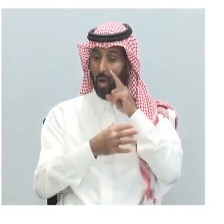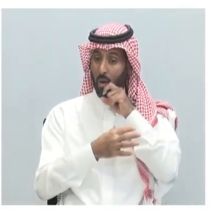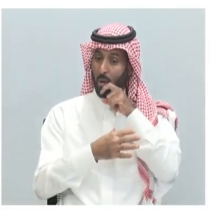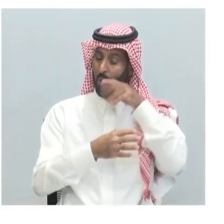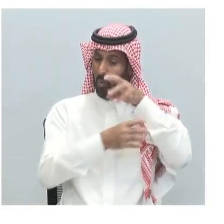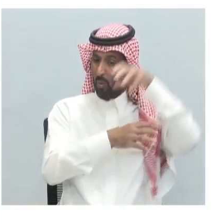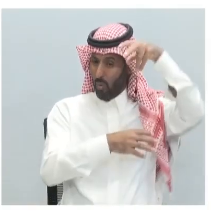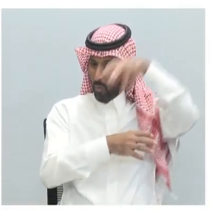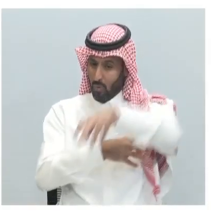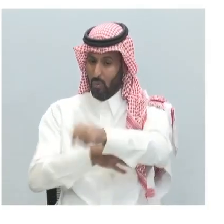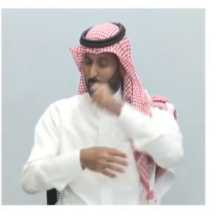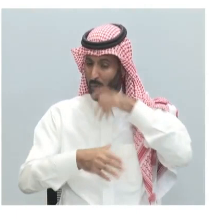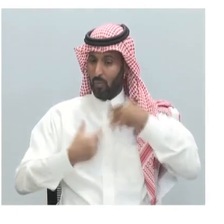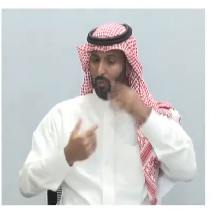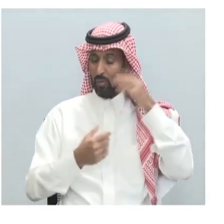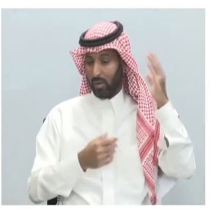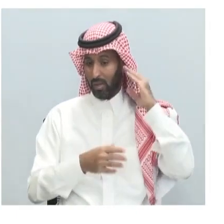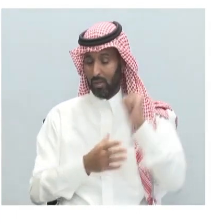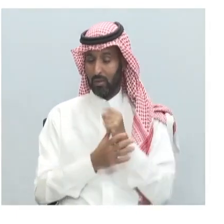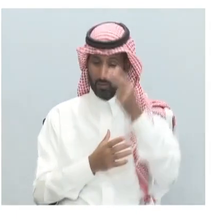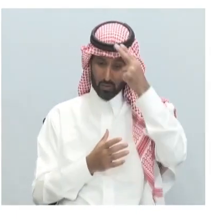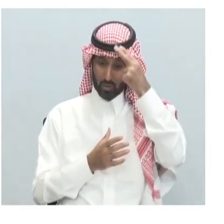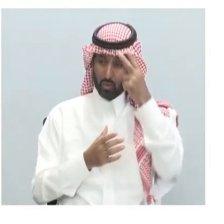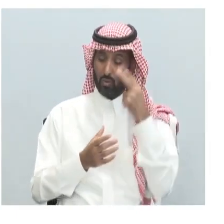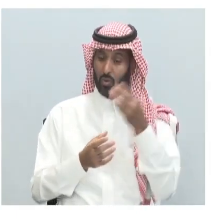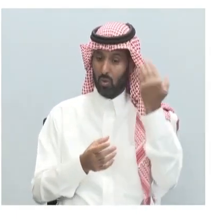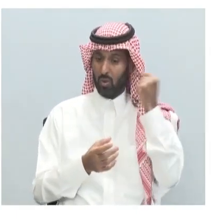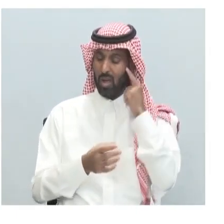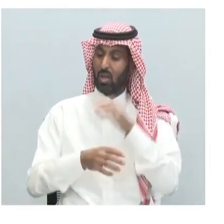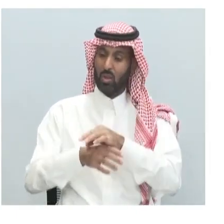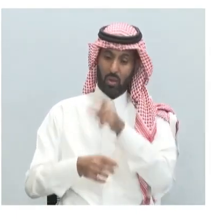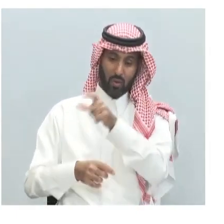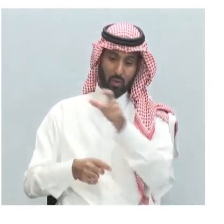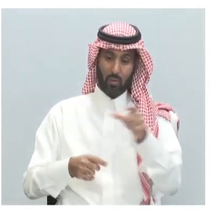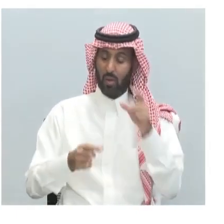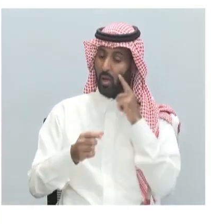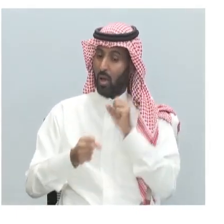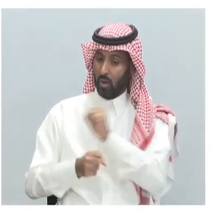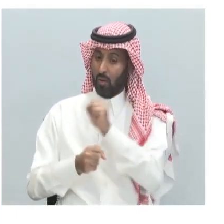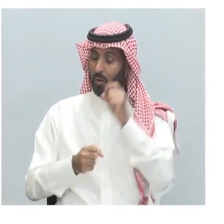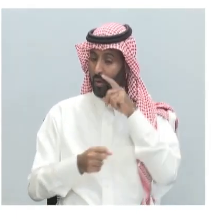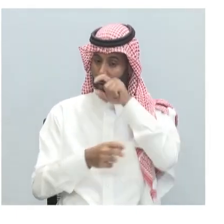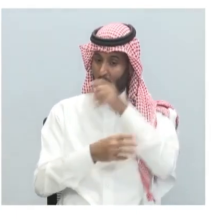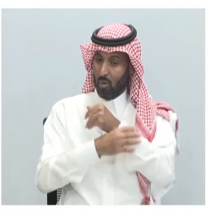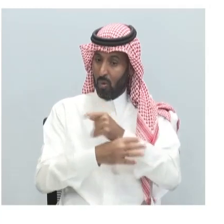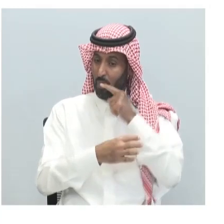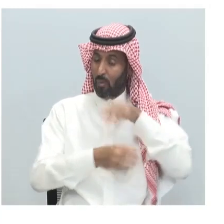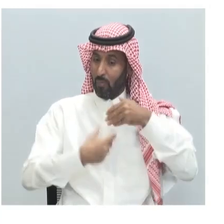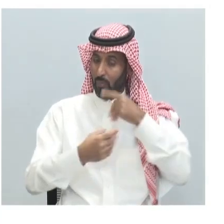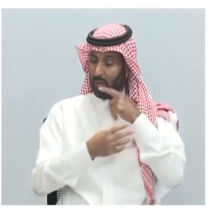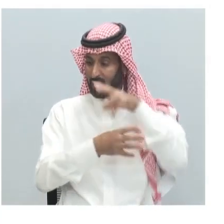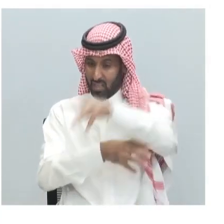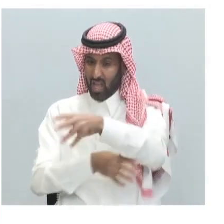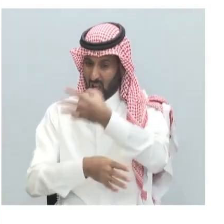Falconry is a popular sport in the Kingdom of Saudi Arabia. Many people have falcons that are trained to hunt other birds and